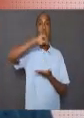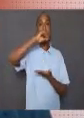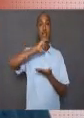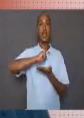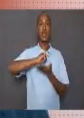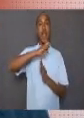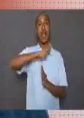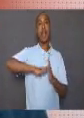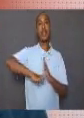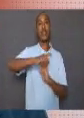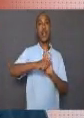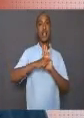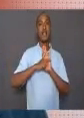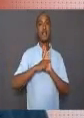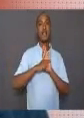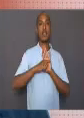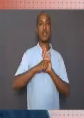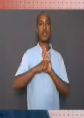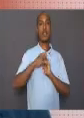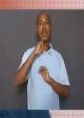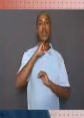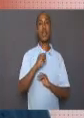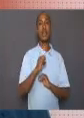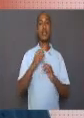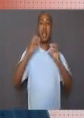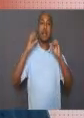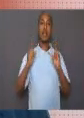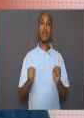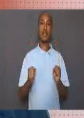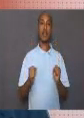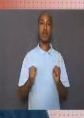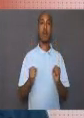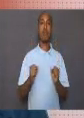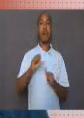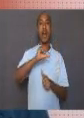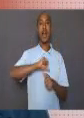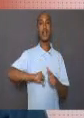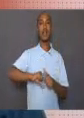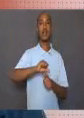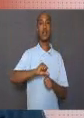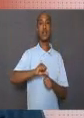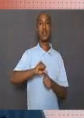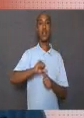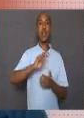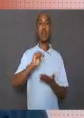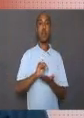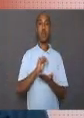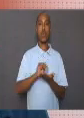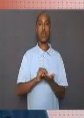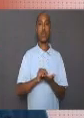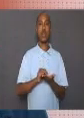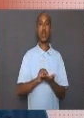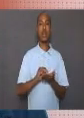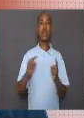that electronegativity is the ability of an atom in a molecule